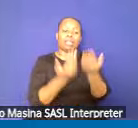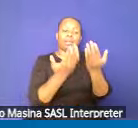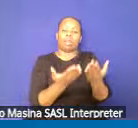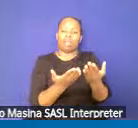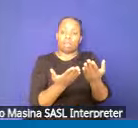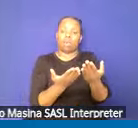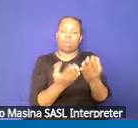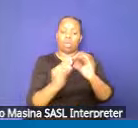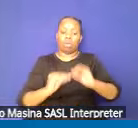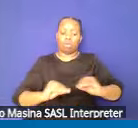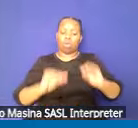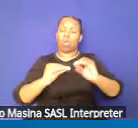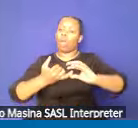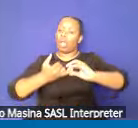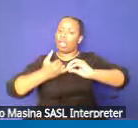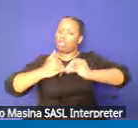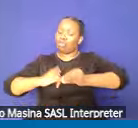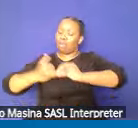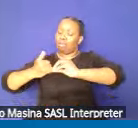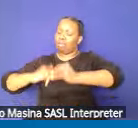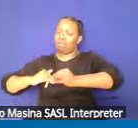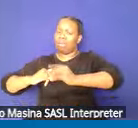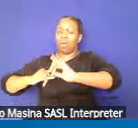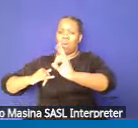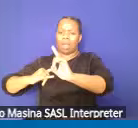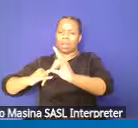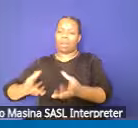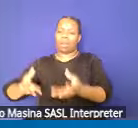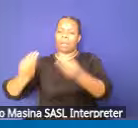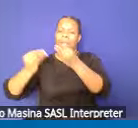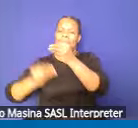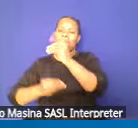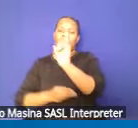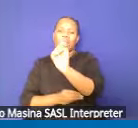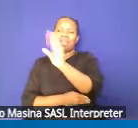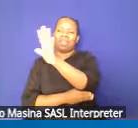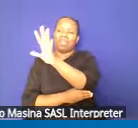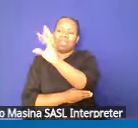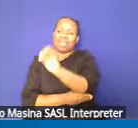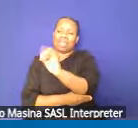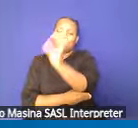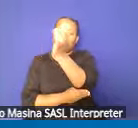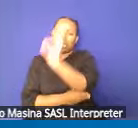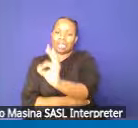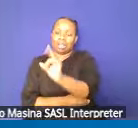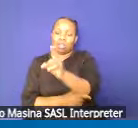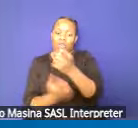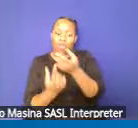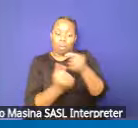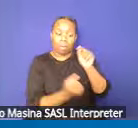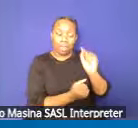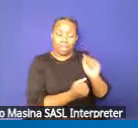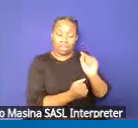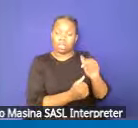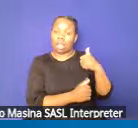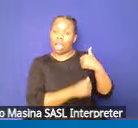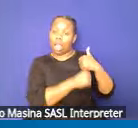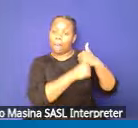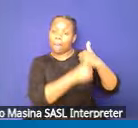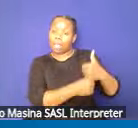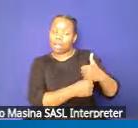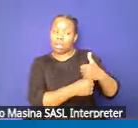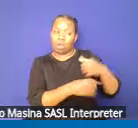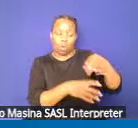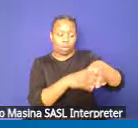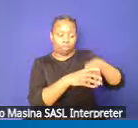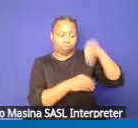we're trying actually to get 50% out of that to be part of that particular campaign, where we take them